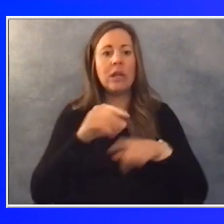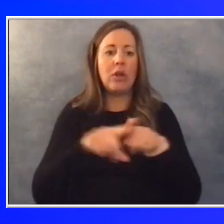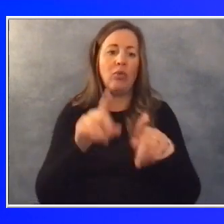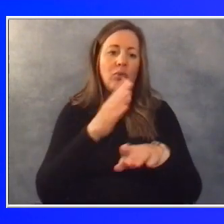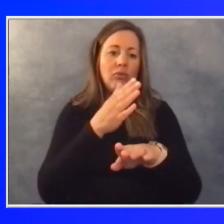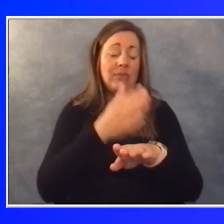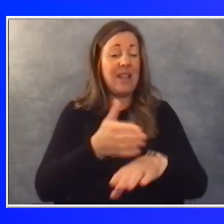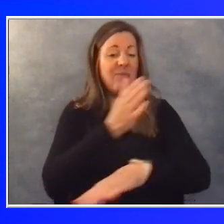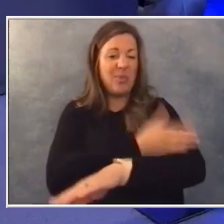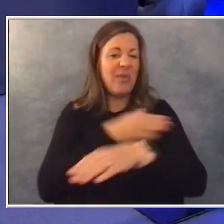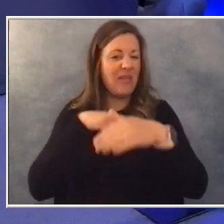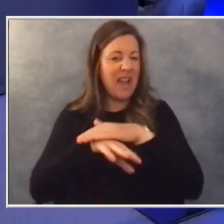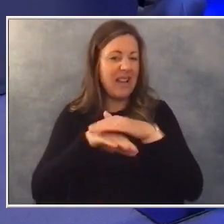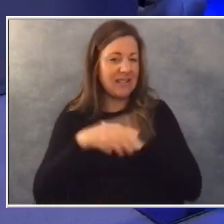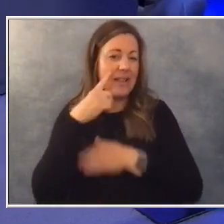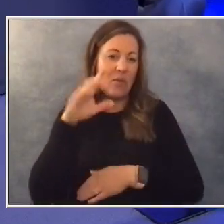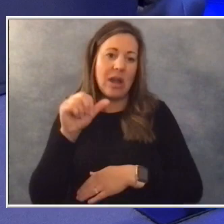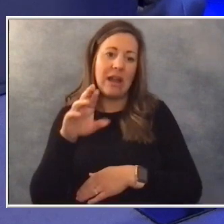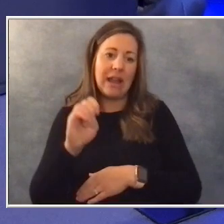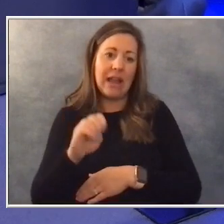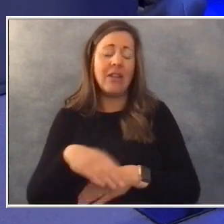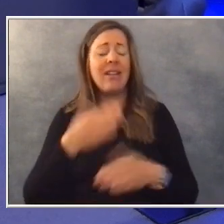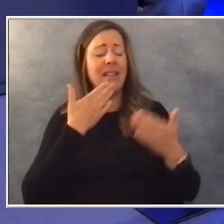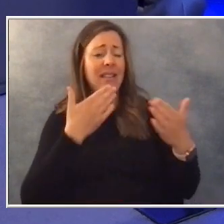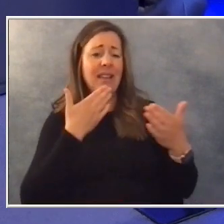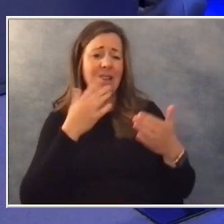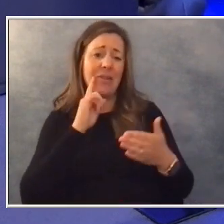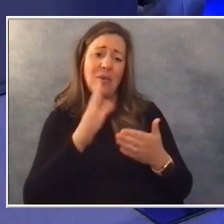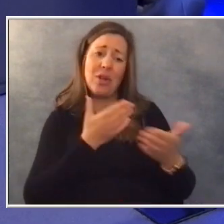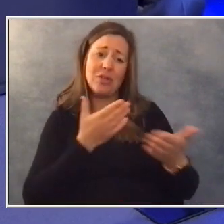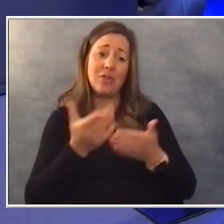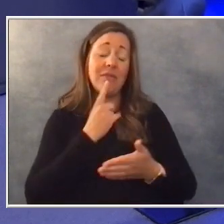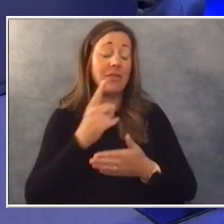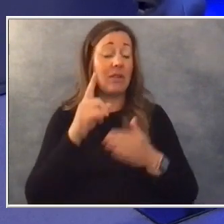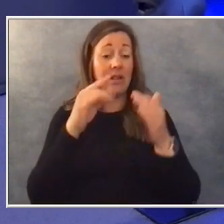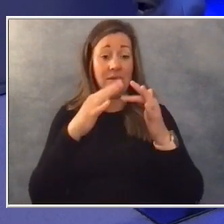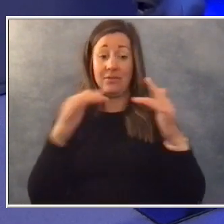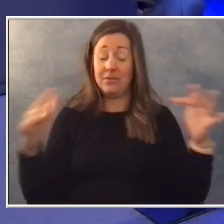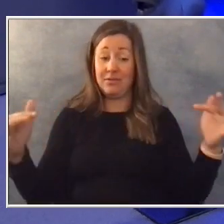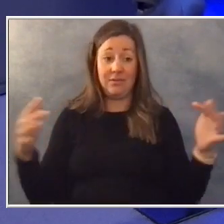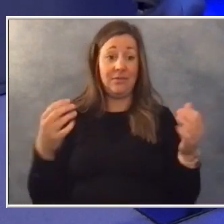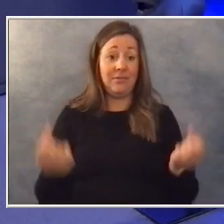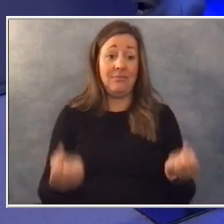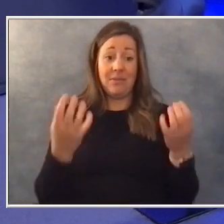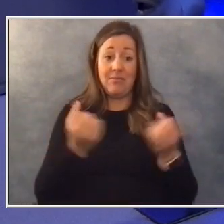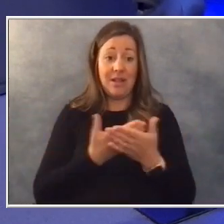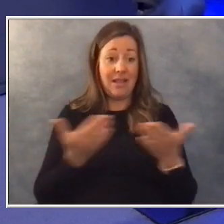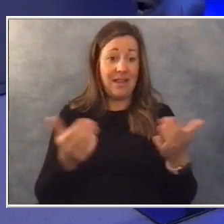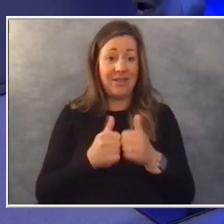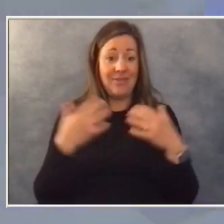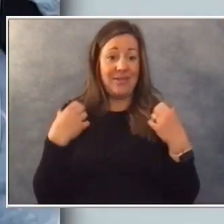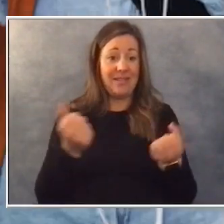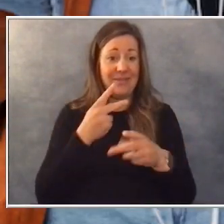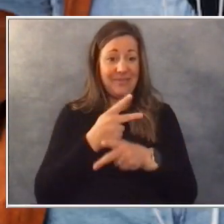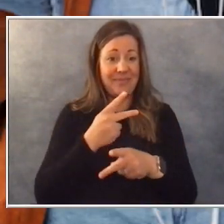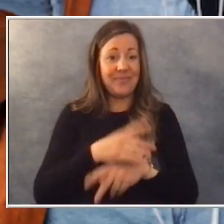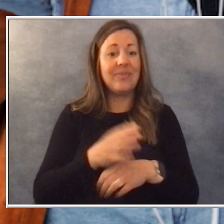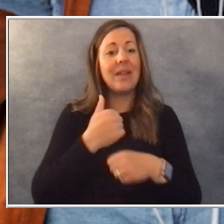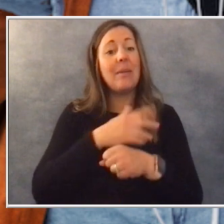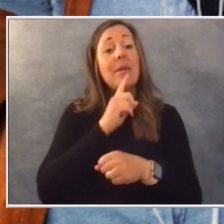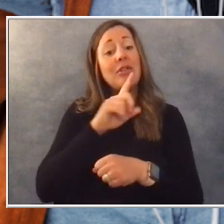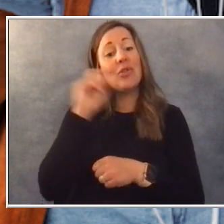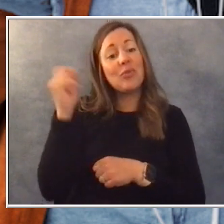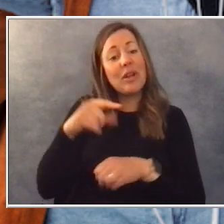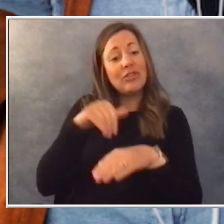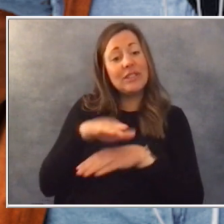care in rural areas. Well, thank you for your service across the board when it comes to health care. Be sure to get your questions sent in to us. Use